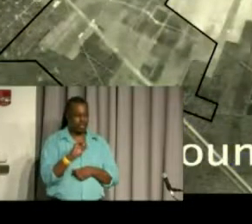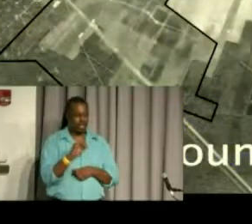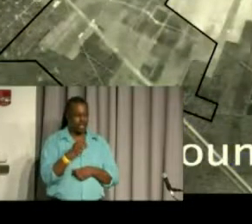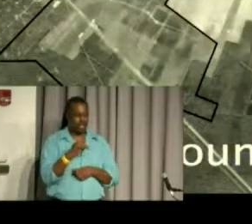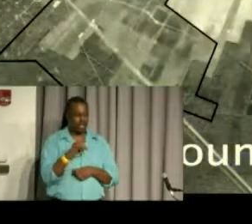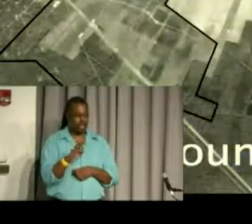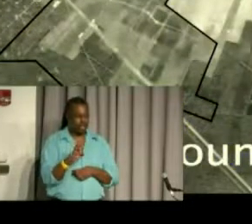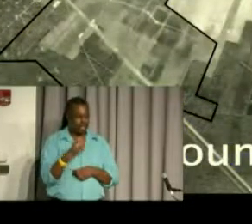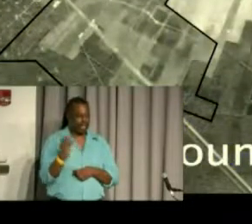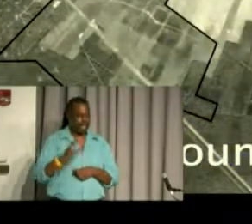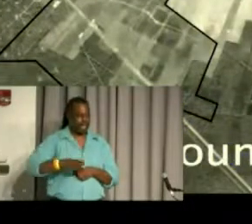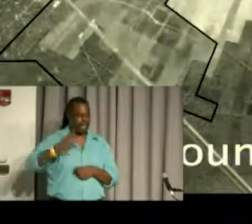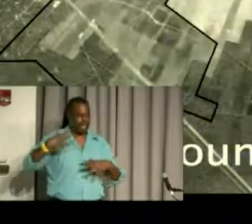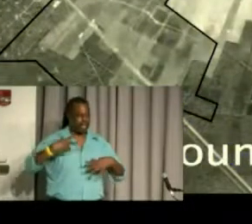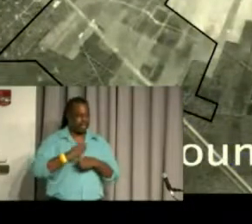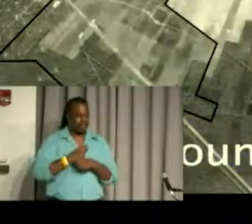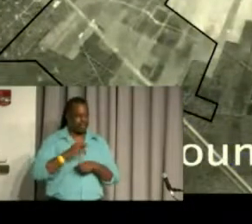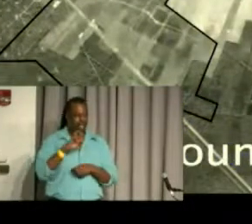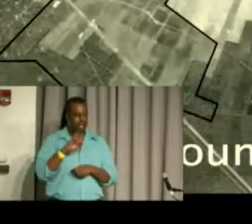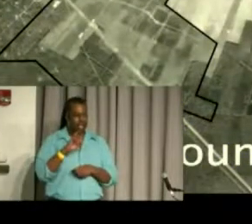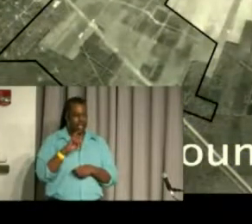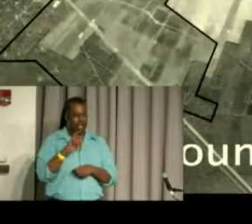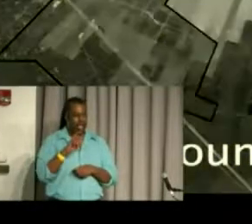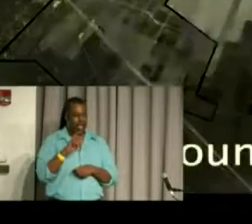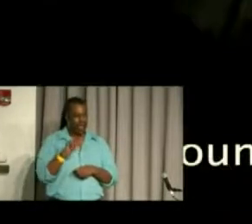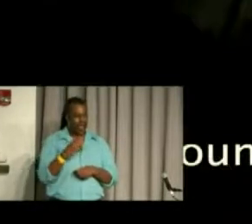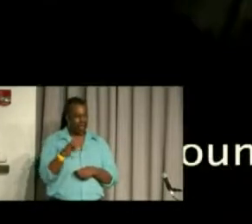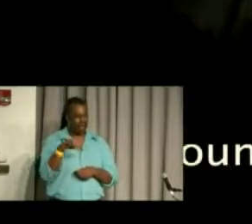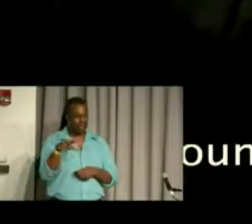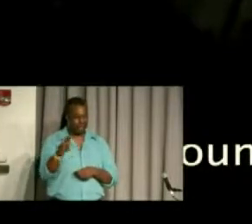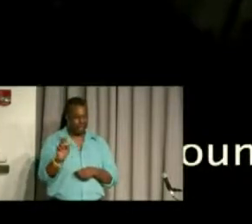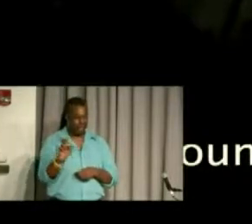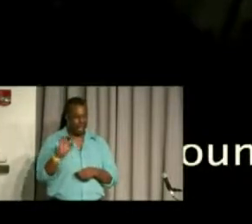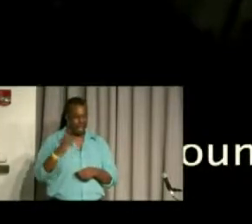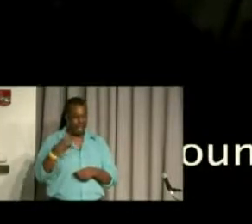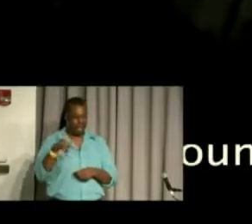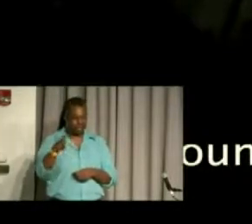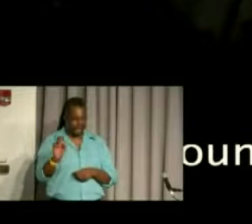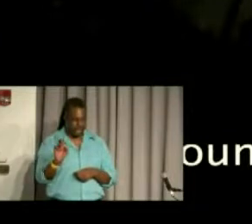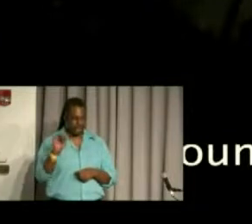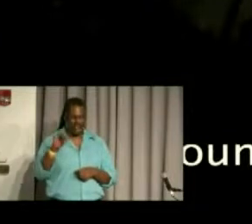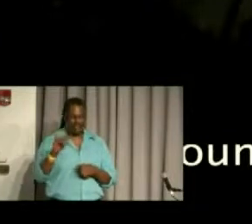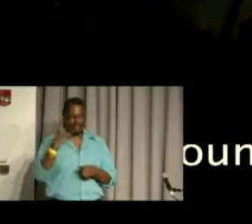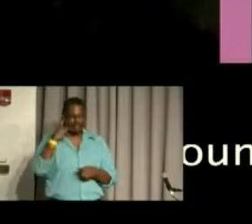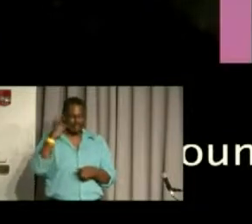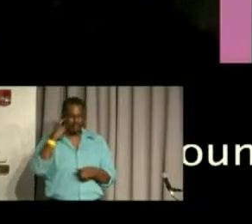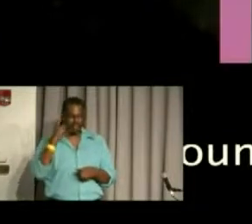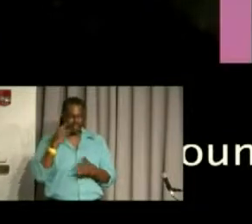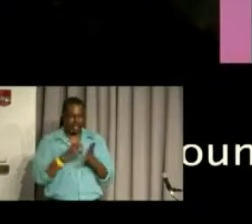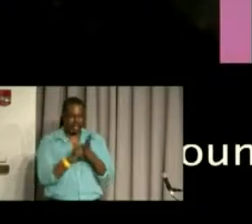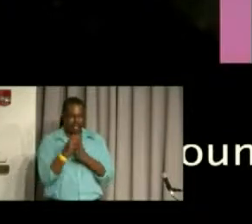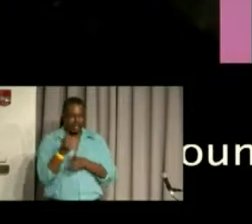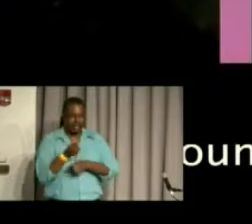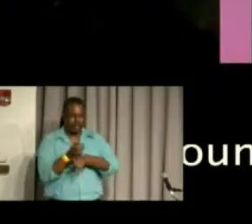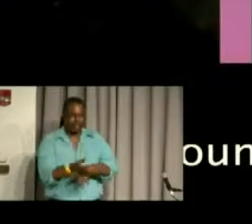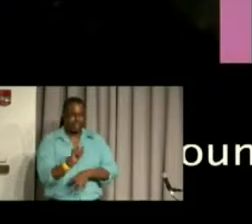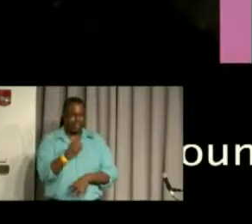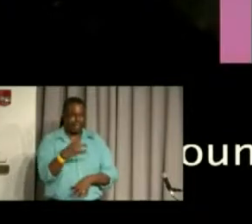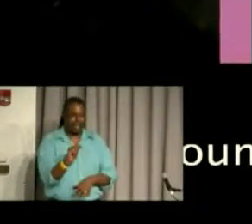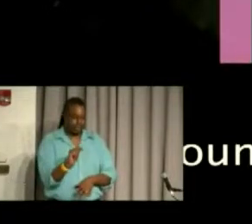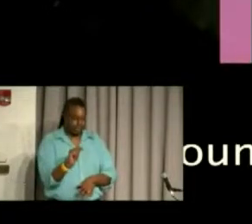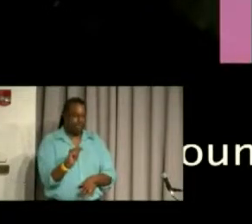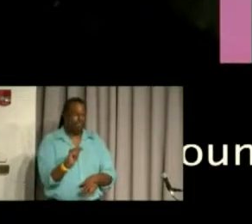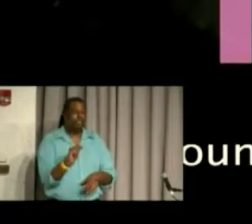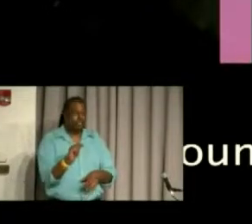high concentrations of ethylene oxide, both of which are known and suspected carcinogens. Now, when I mentioned